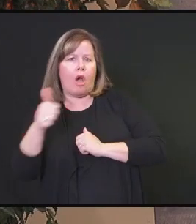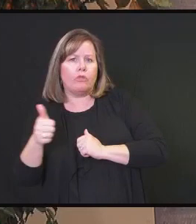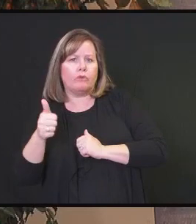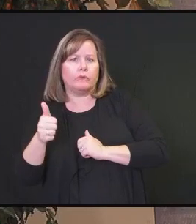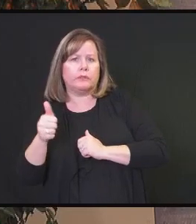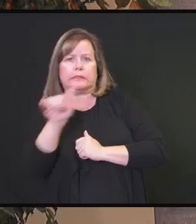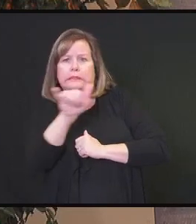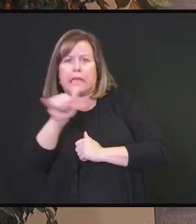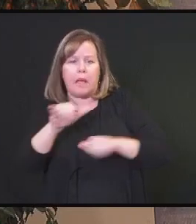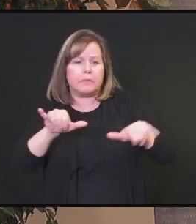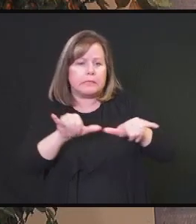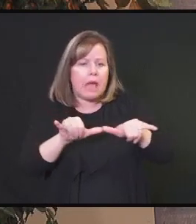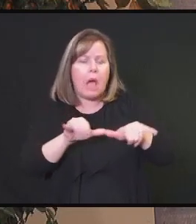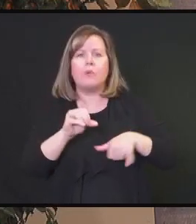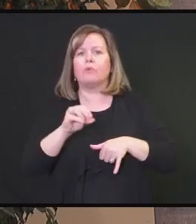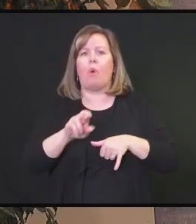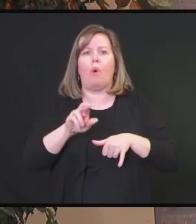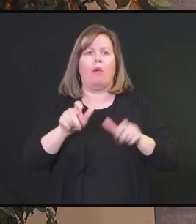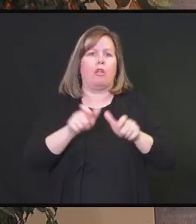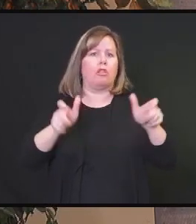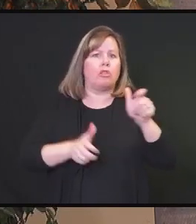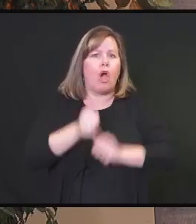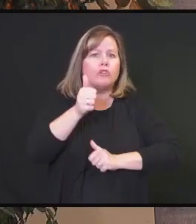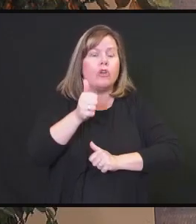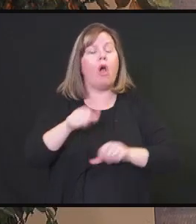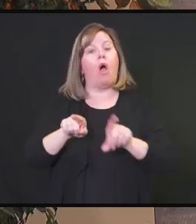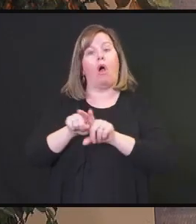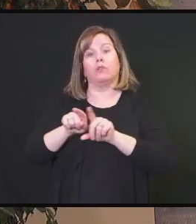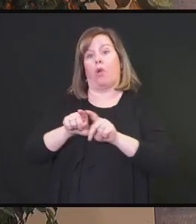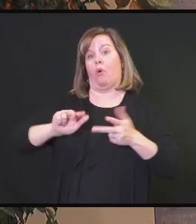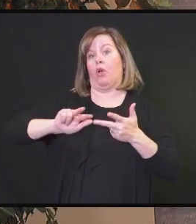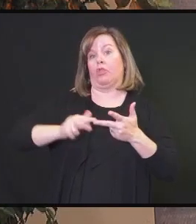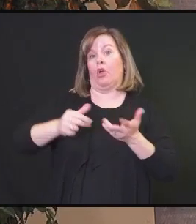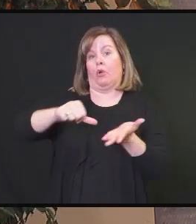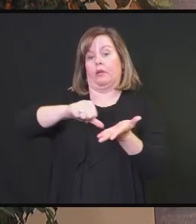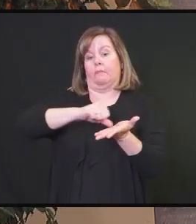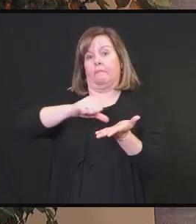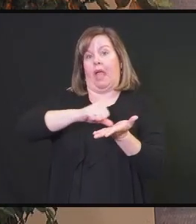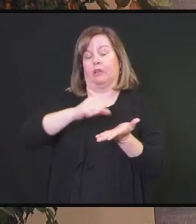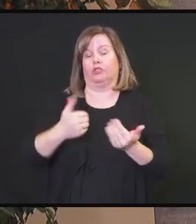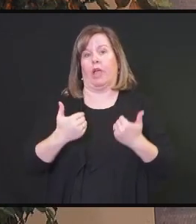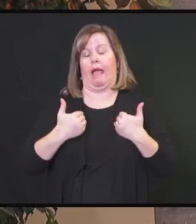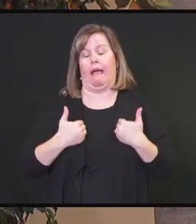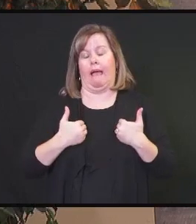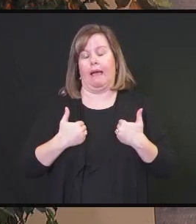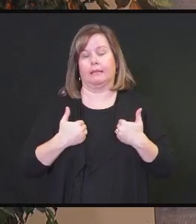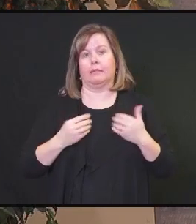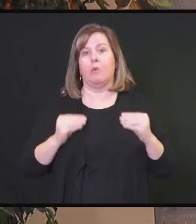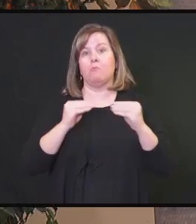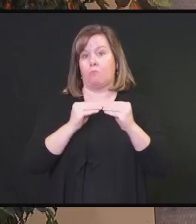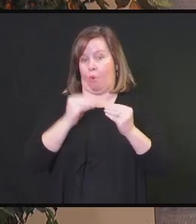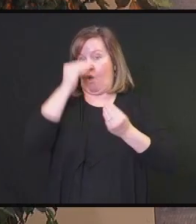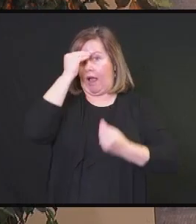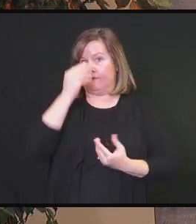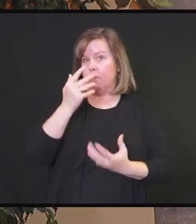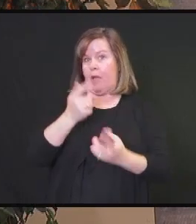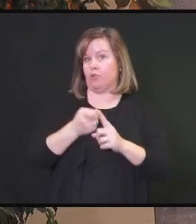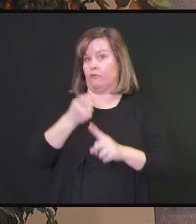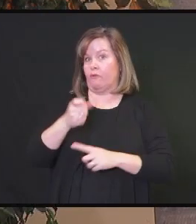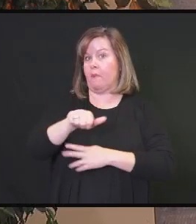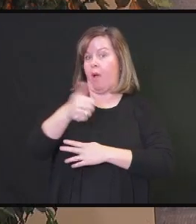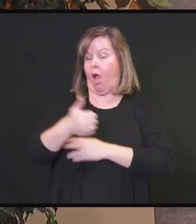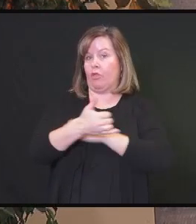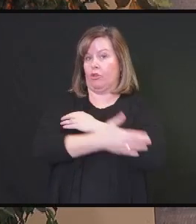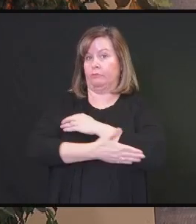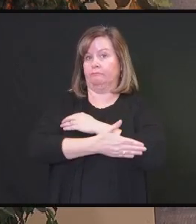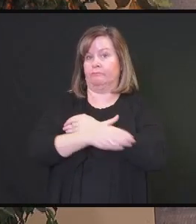around the state. The third page of our data dashboard also has more information from other counties. And